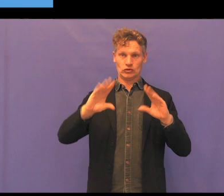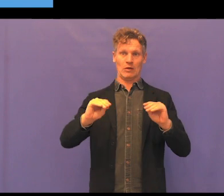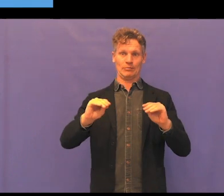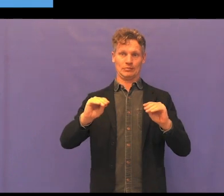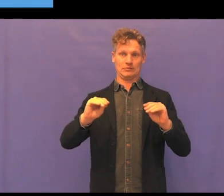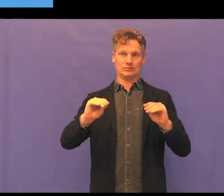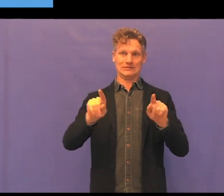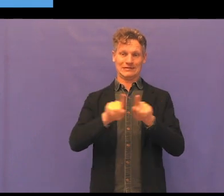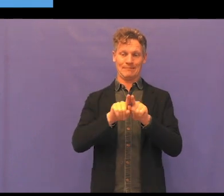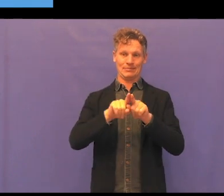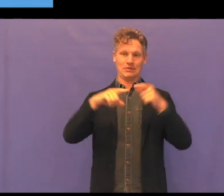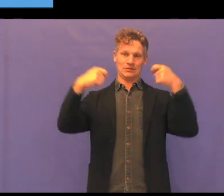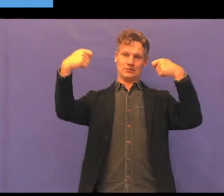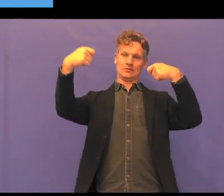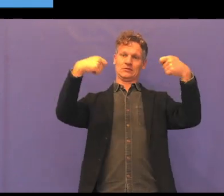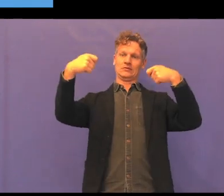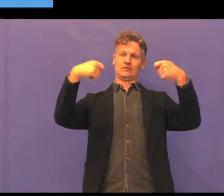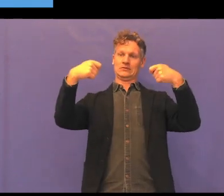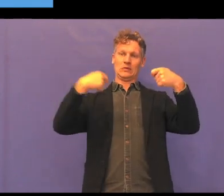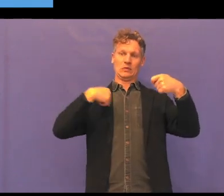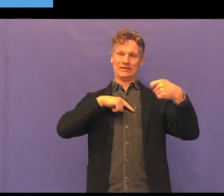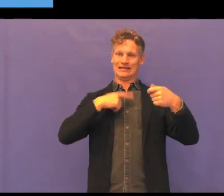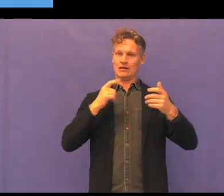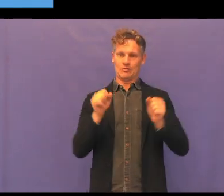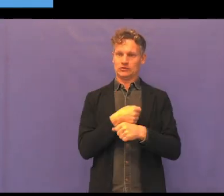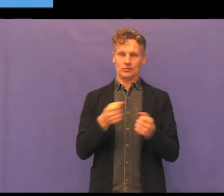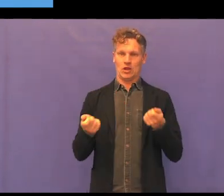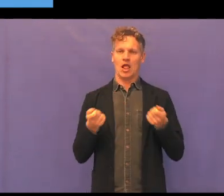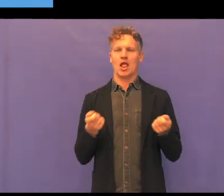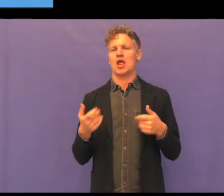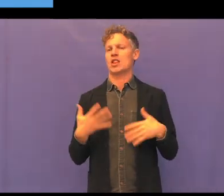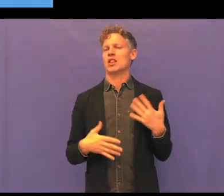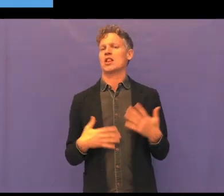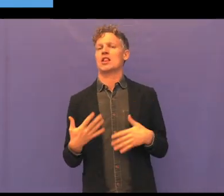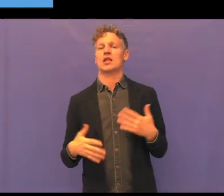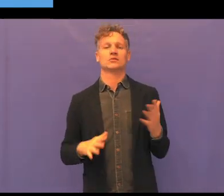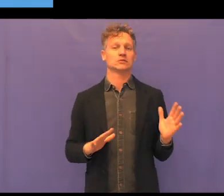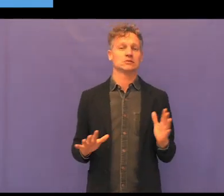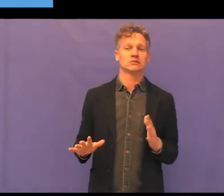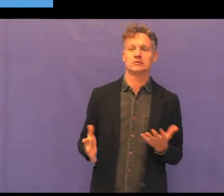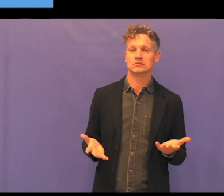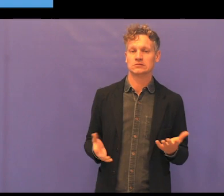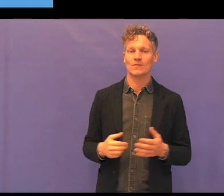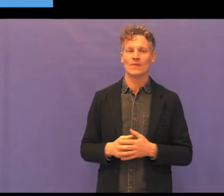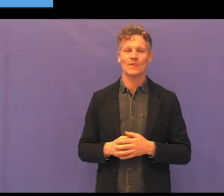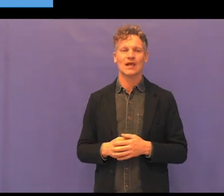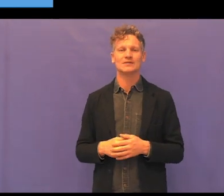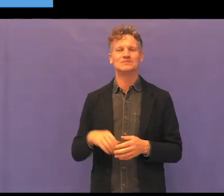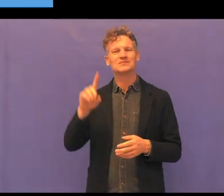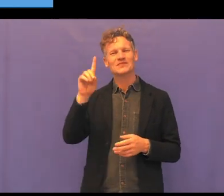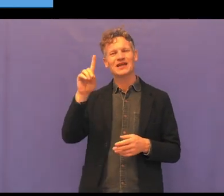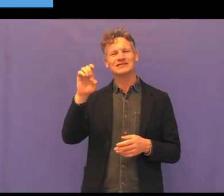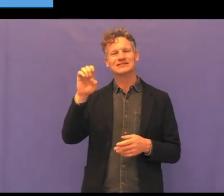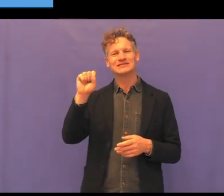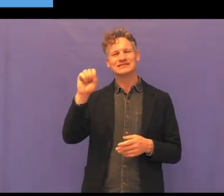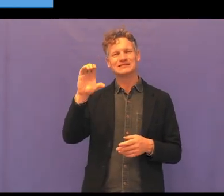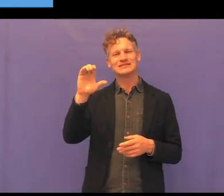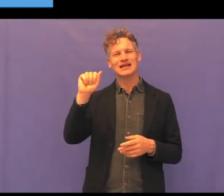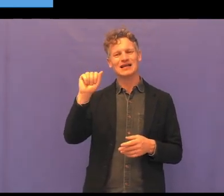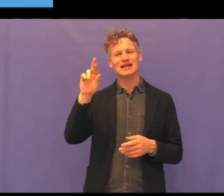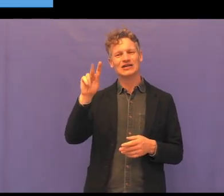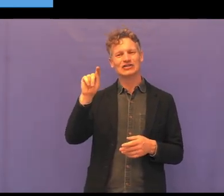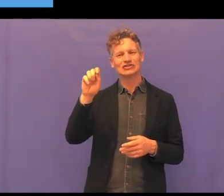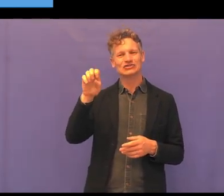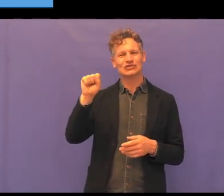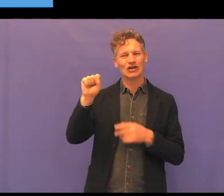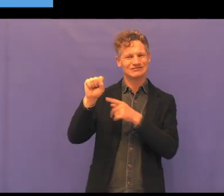humans as being the kind of, in the words of Descartes, the maîtres et possesseurs de la nature, the masters and possessors of nature, the